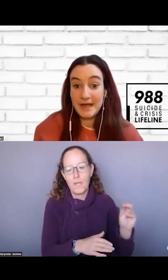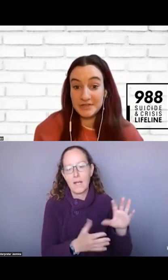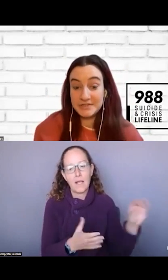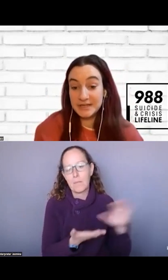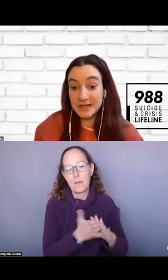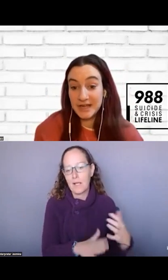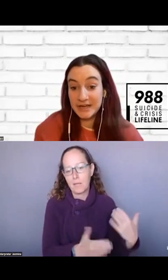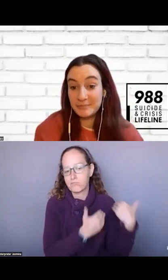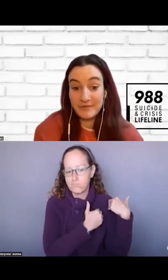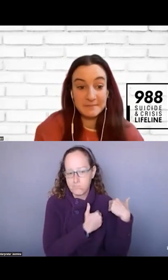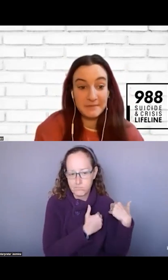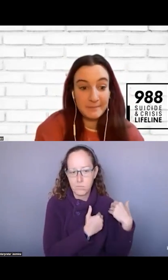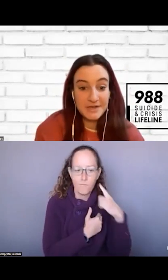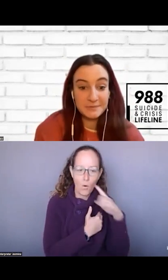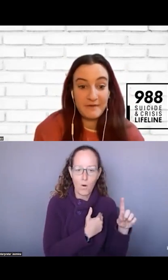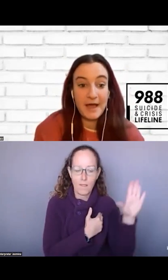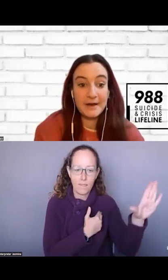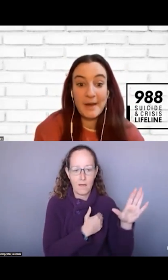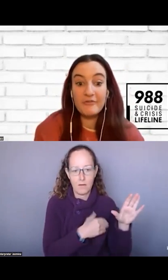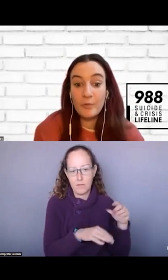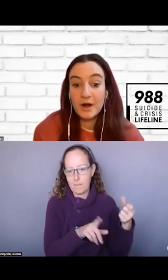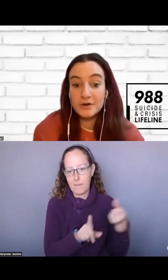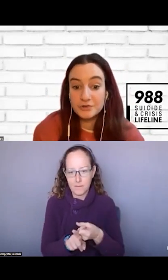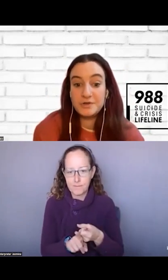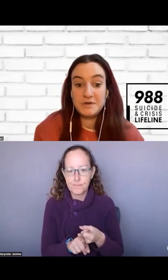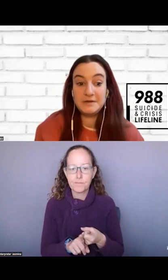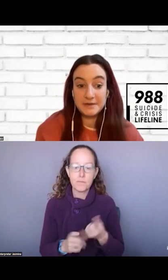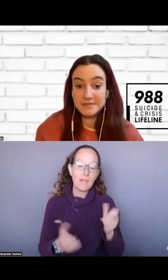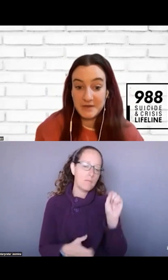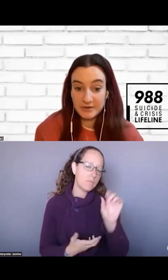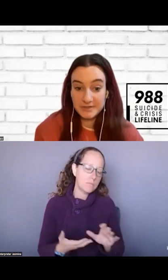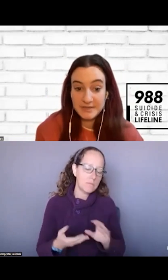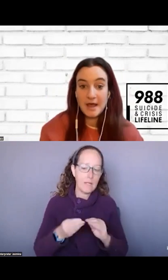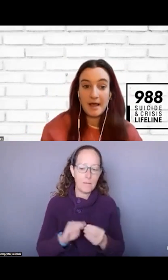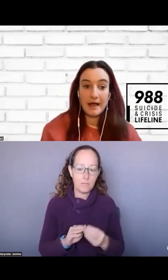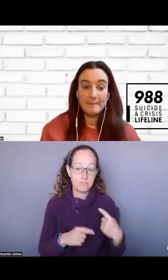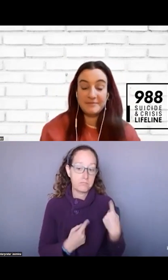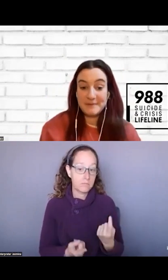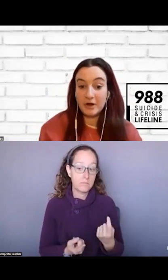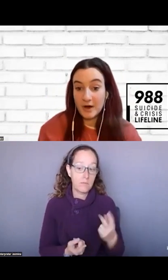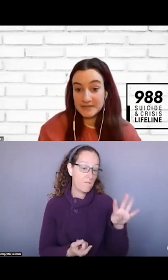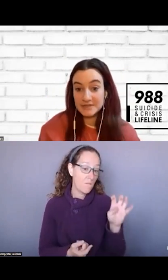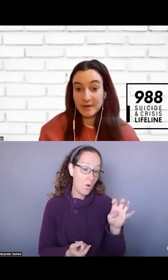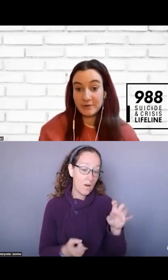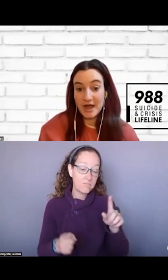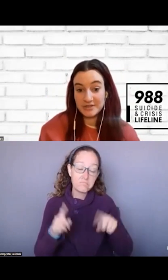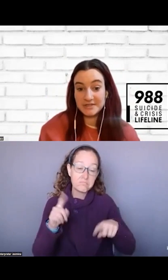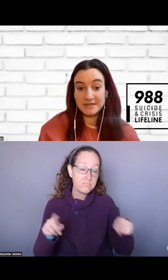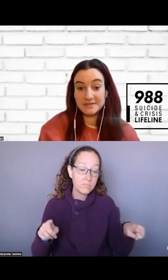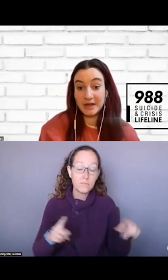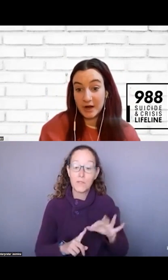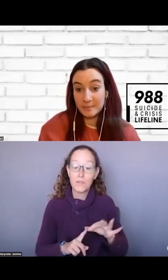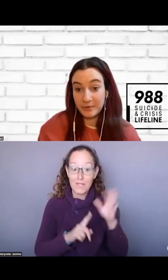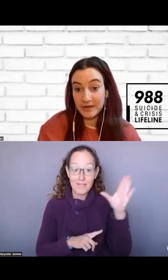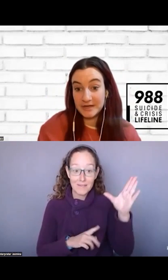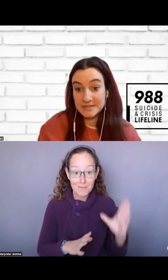And yeah, just to kind of provide some numbers, we've had about 400 unique speakers speak on Crisis Jam, which I just think